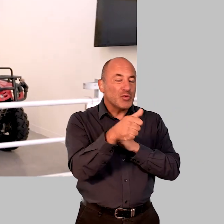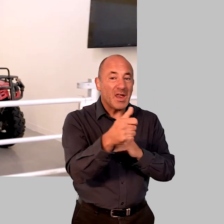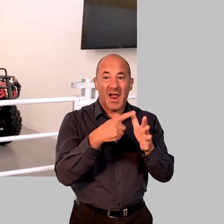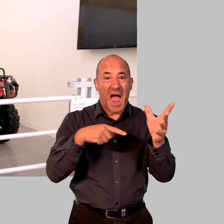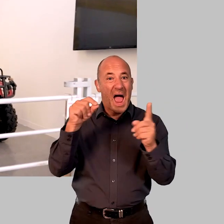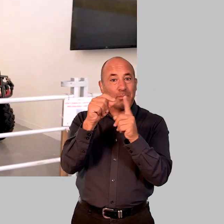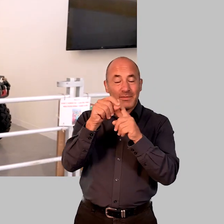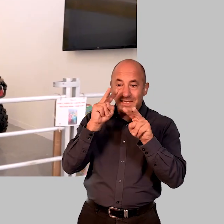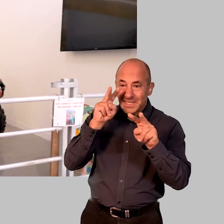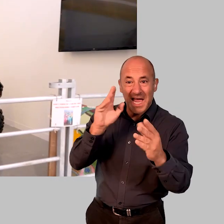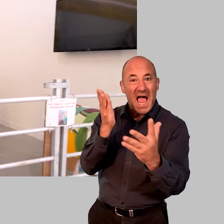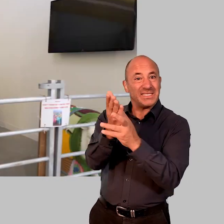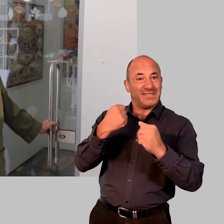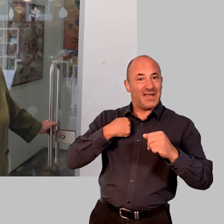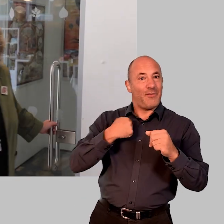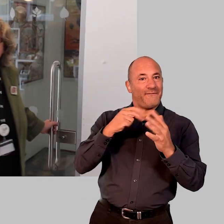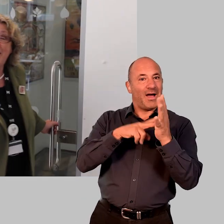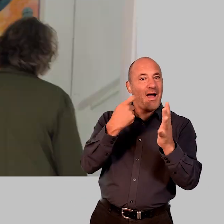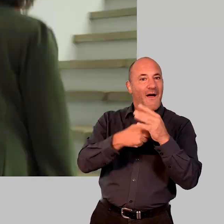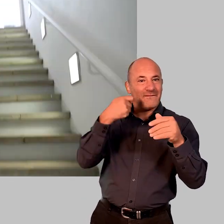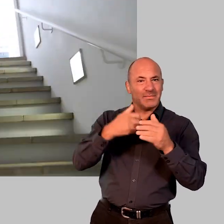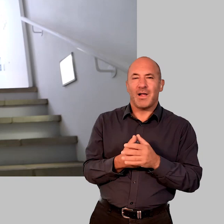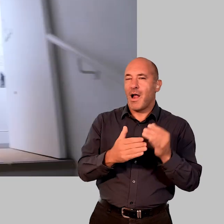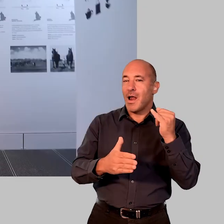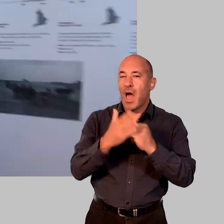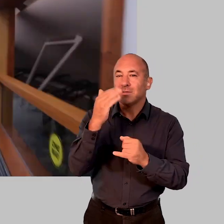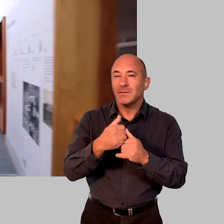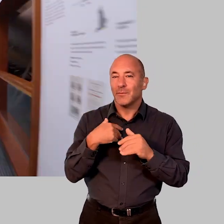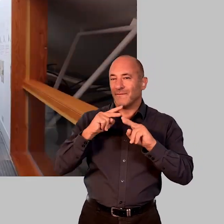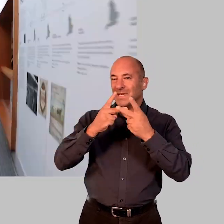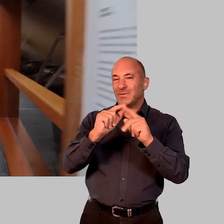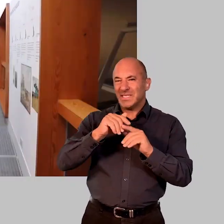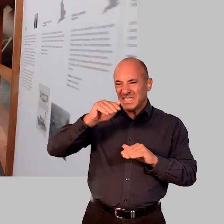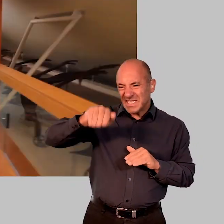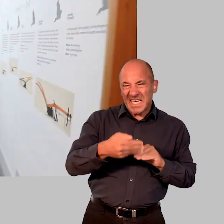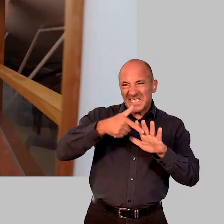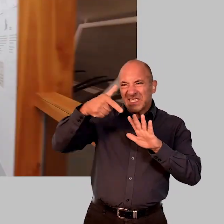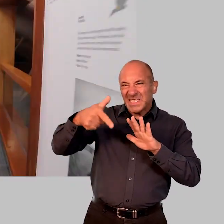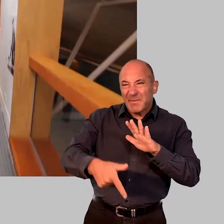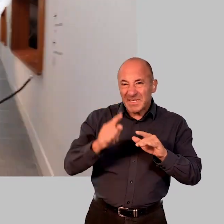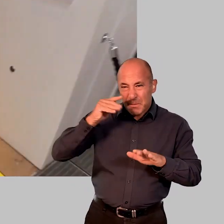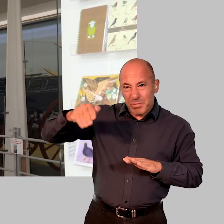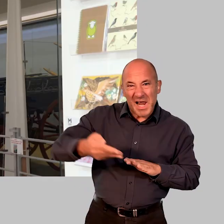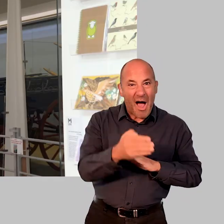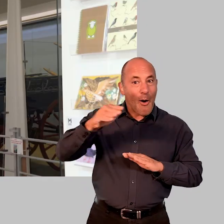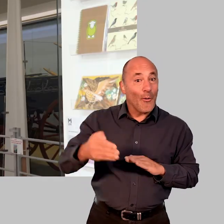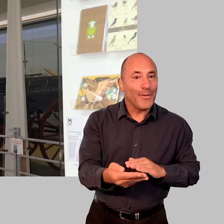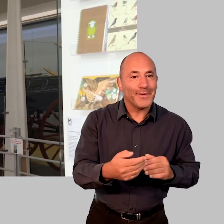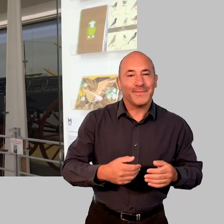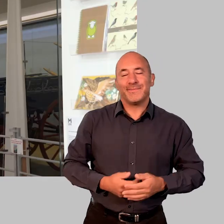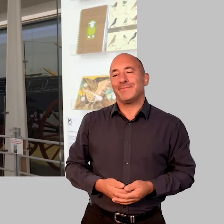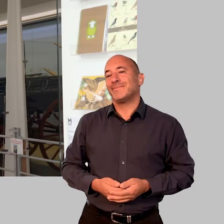YouTube channel and our app. And finally, we're going to visit Digging Deeper and Susan Ploughs.